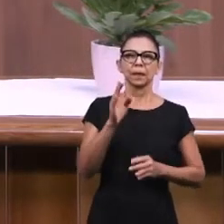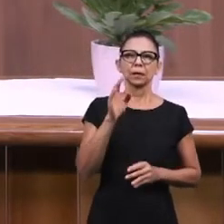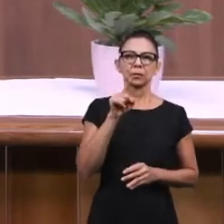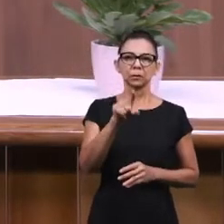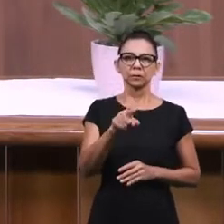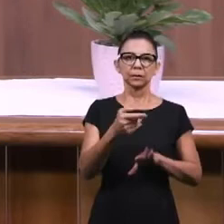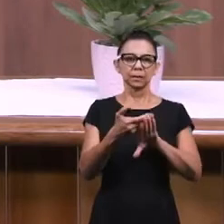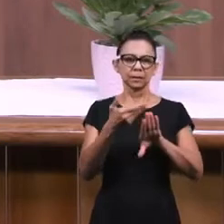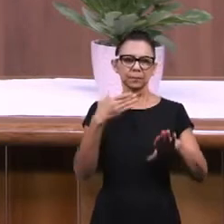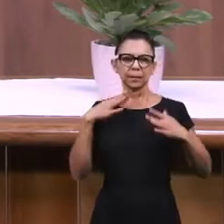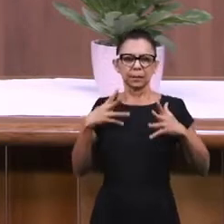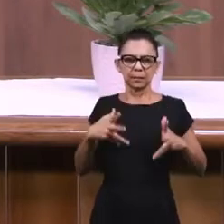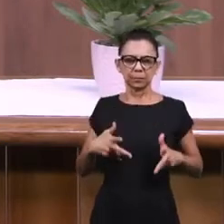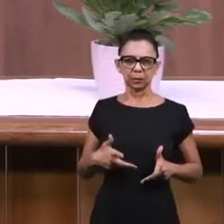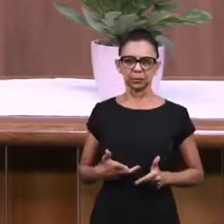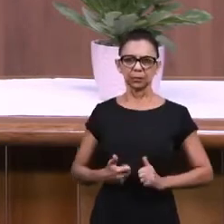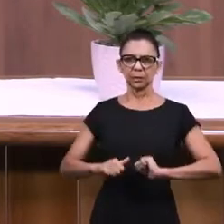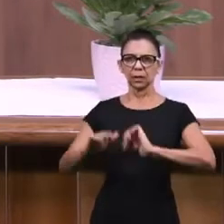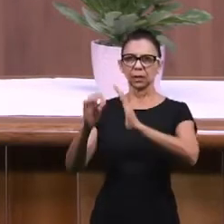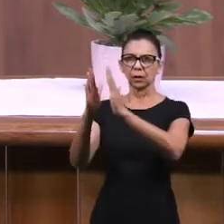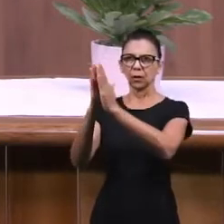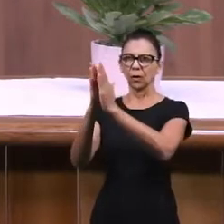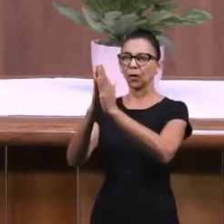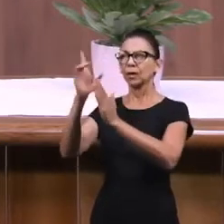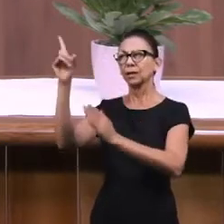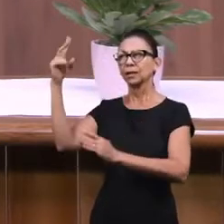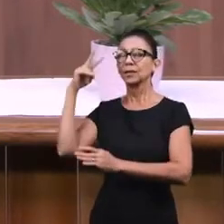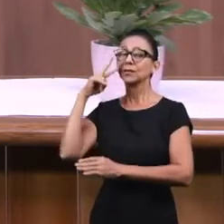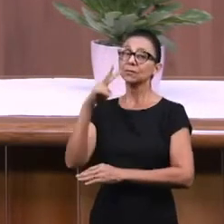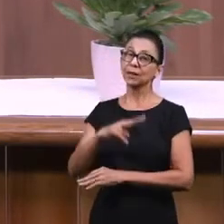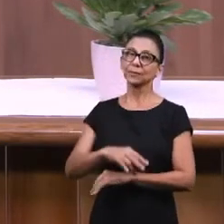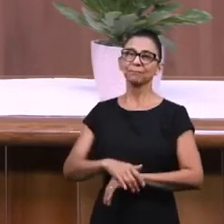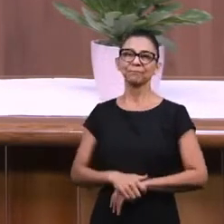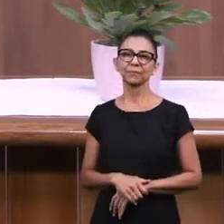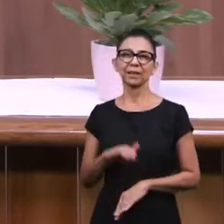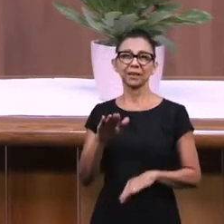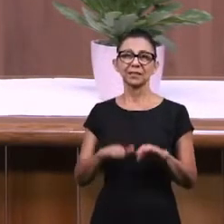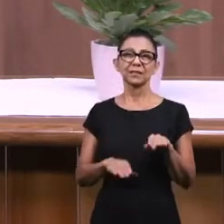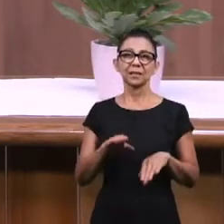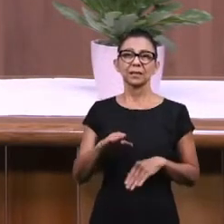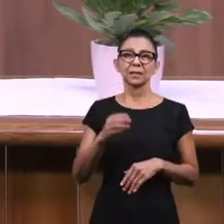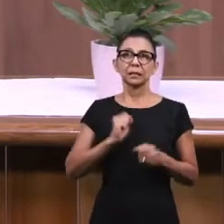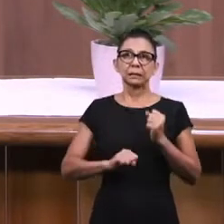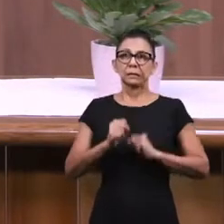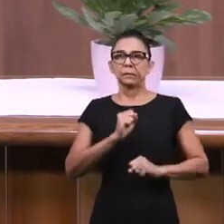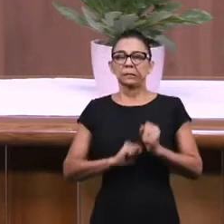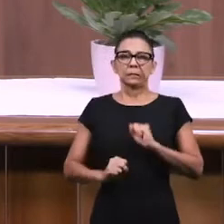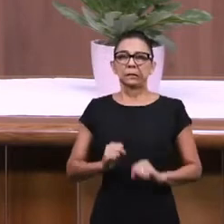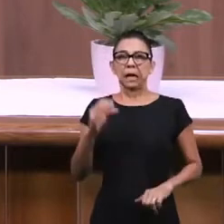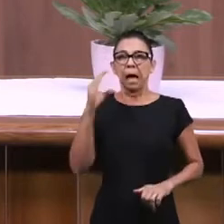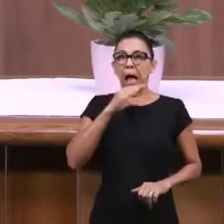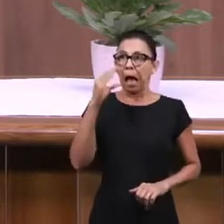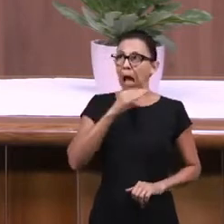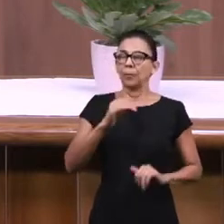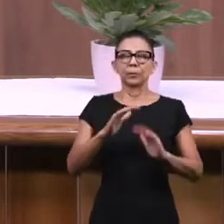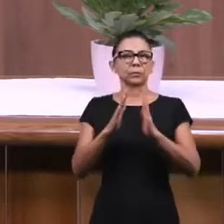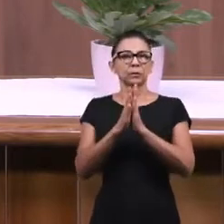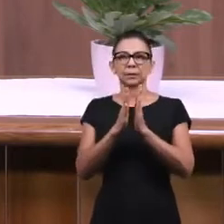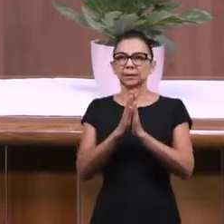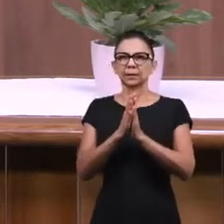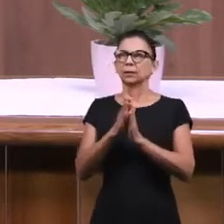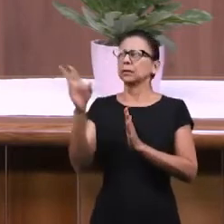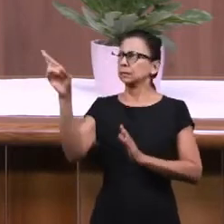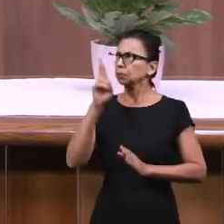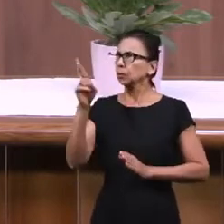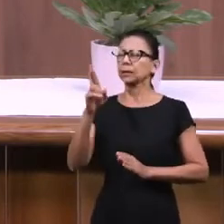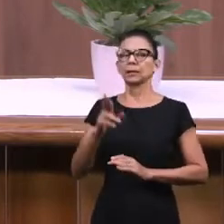themselves to God. And sometimes we want a solution in the first time. But what's important for us to know is to understand